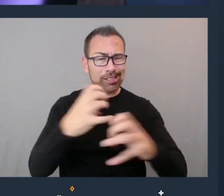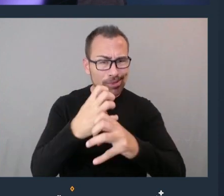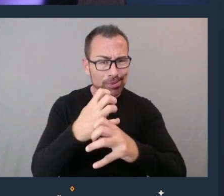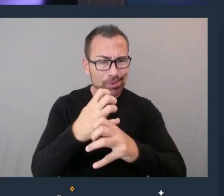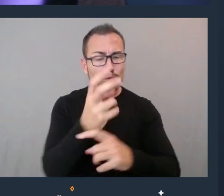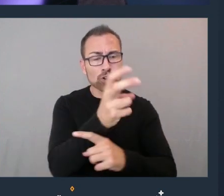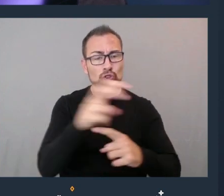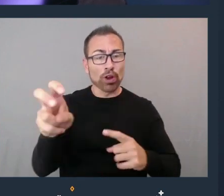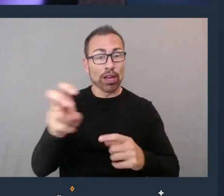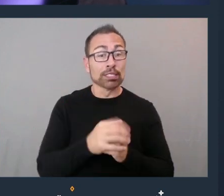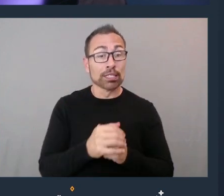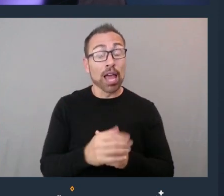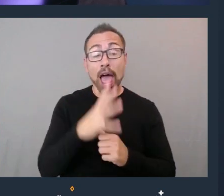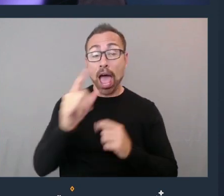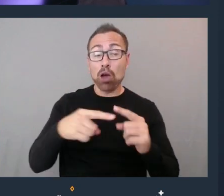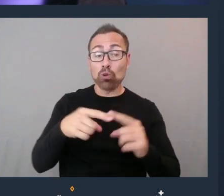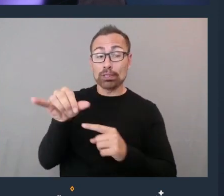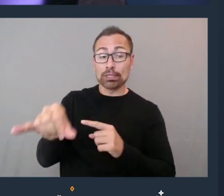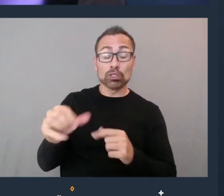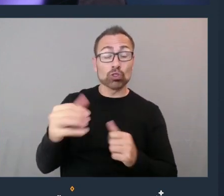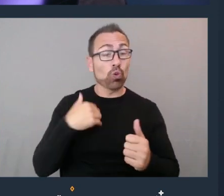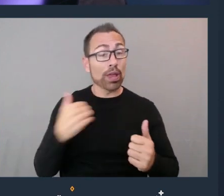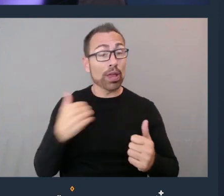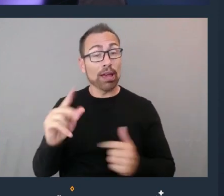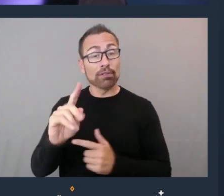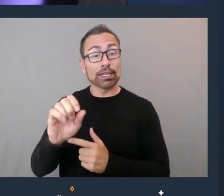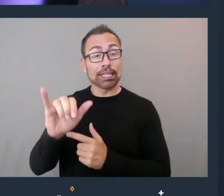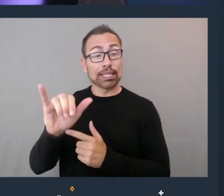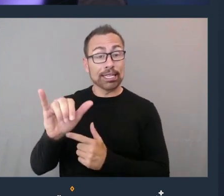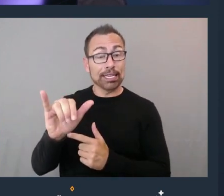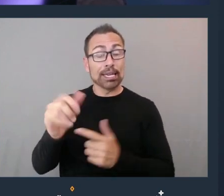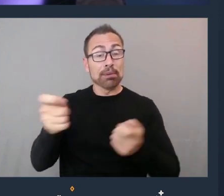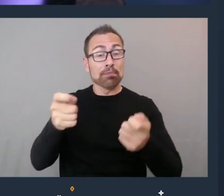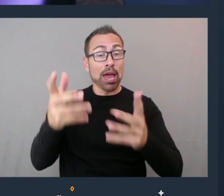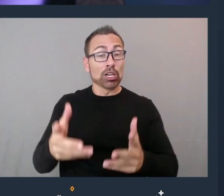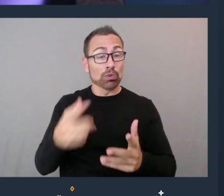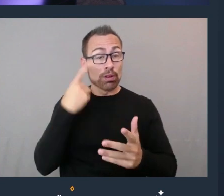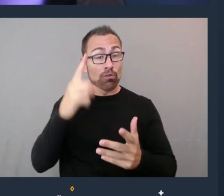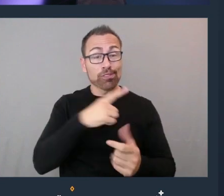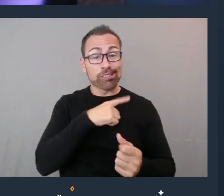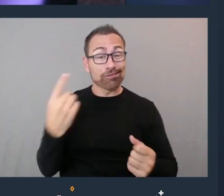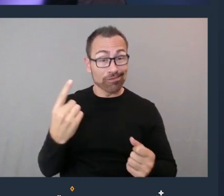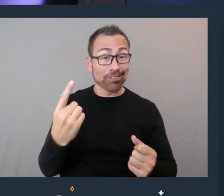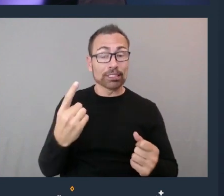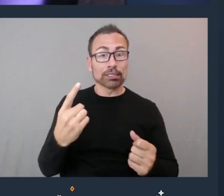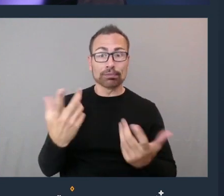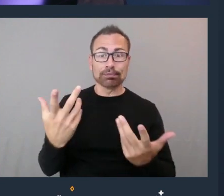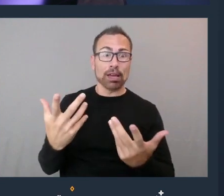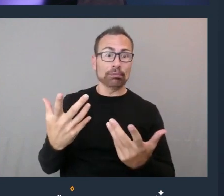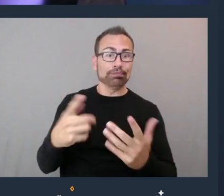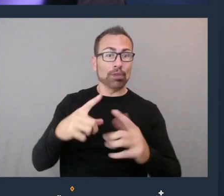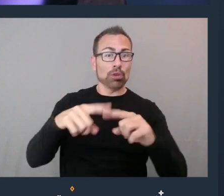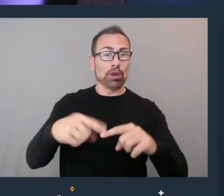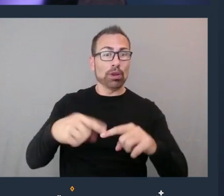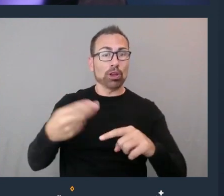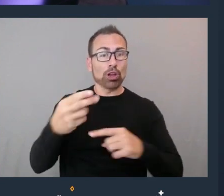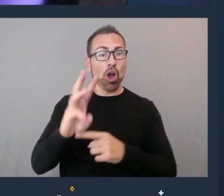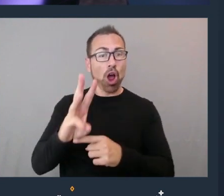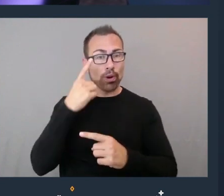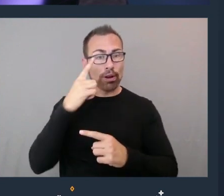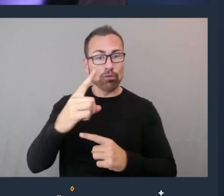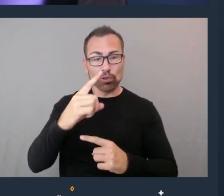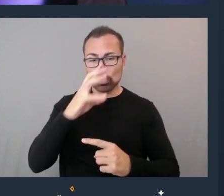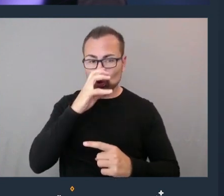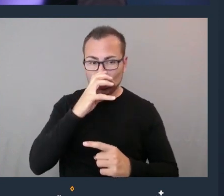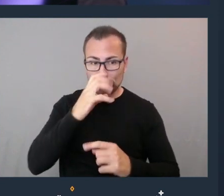Key Management Service that's built on hardware that meets some of the most stringent government security standards, as well as protecting your data perimeter